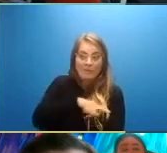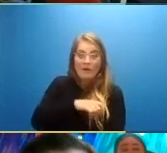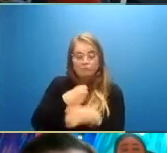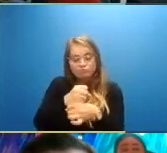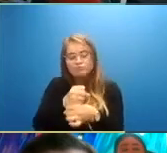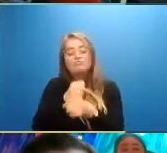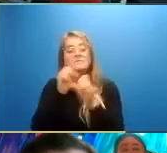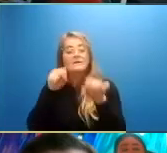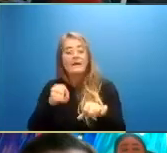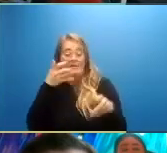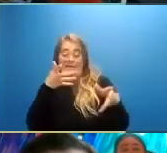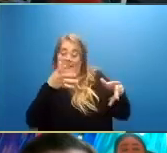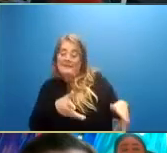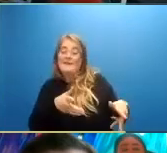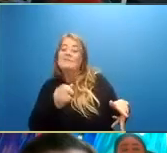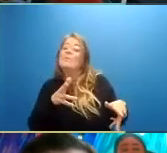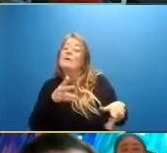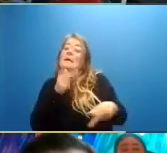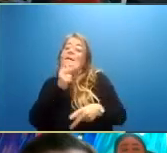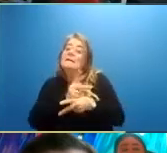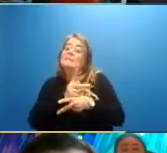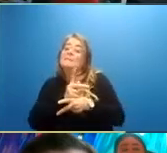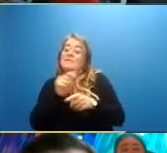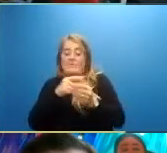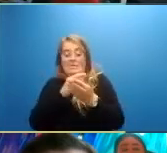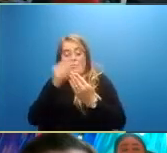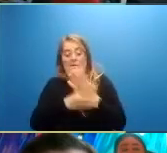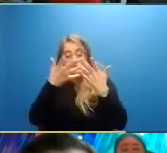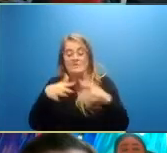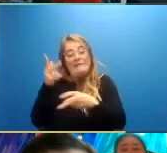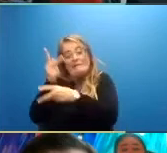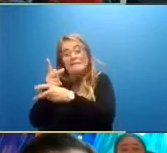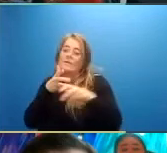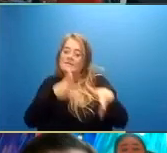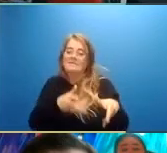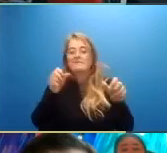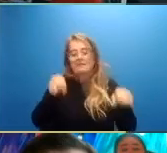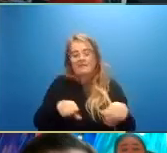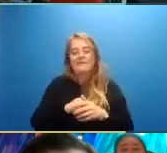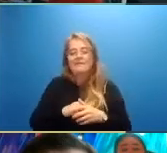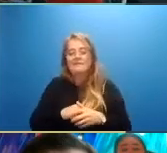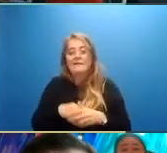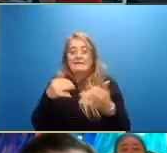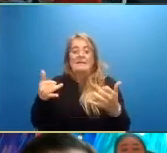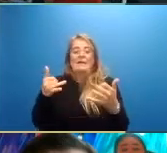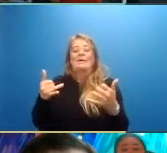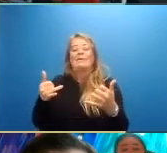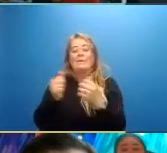they can leave it here or take it with them at the end of the program. And now, as I was saying,